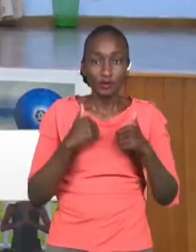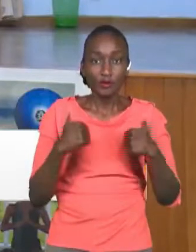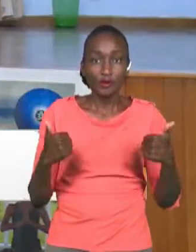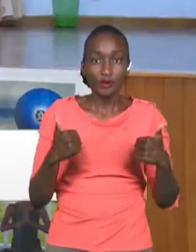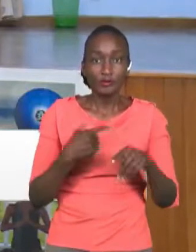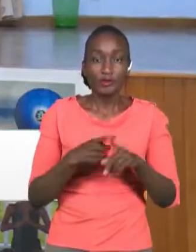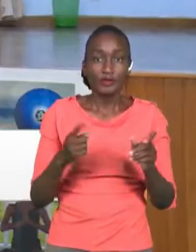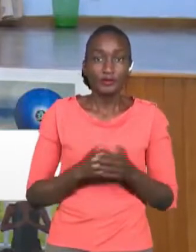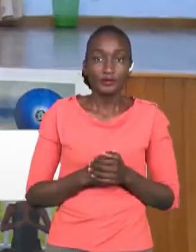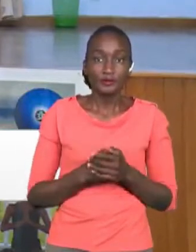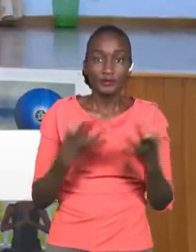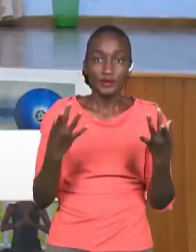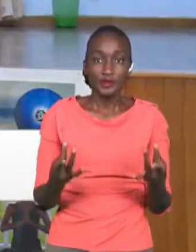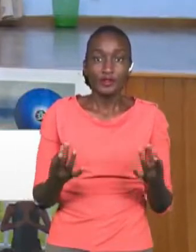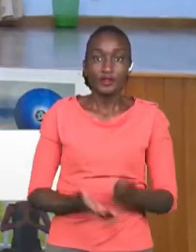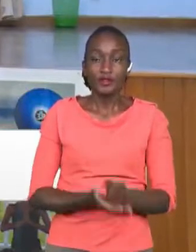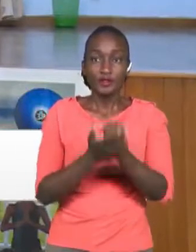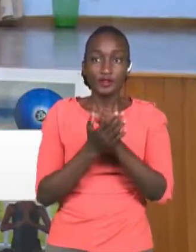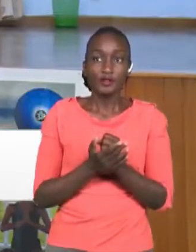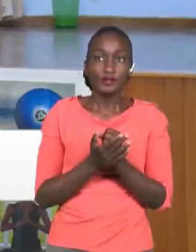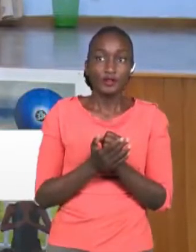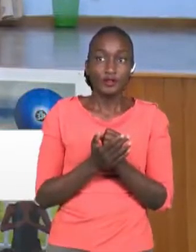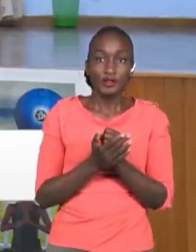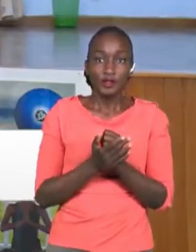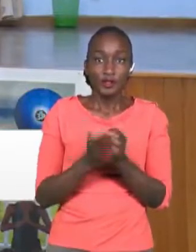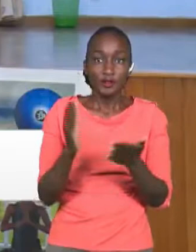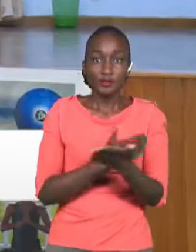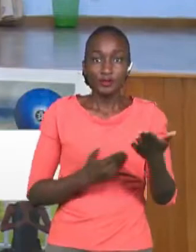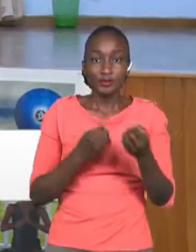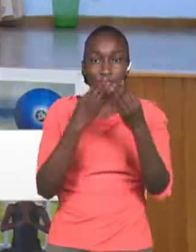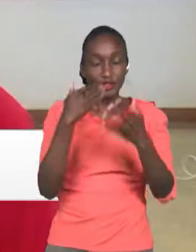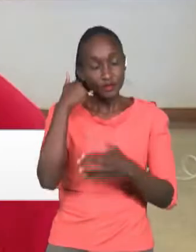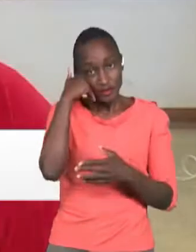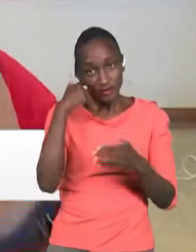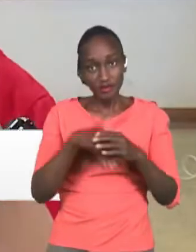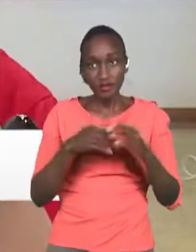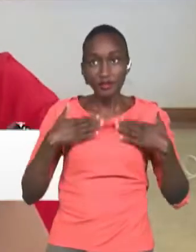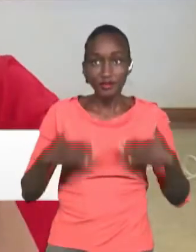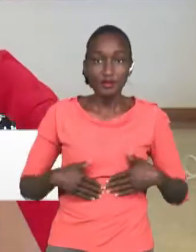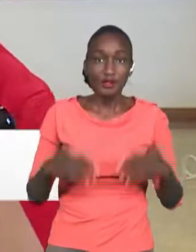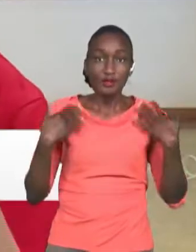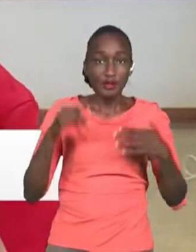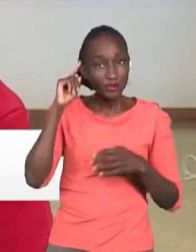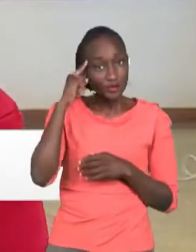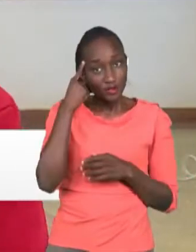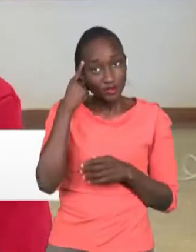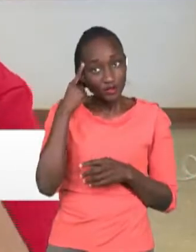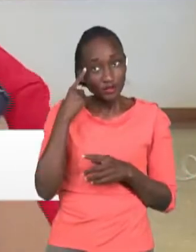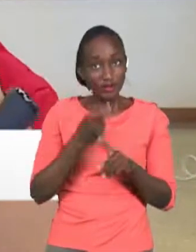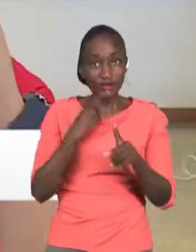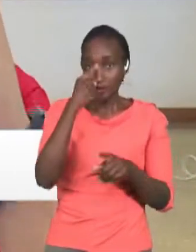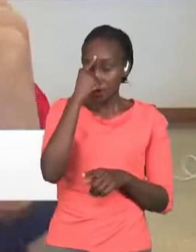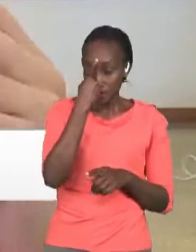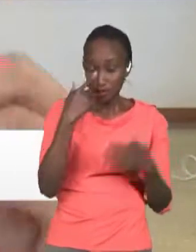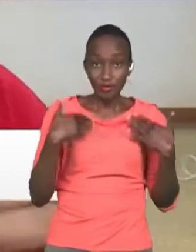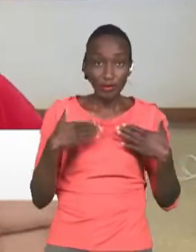but yoga helps to avoid many diseases to occur in the body. I think because people think that it comes from India and people